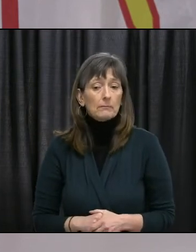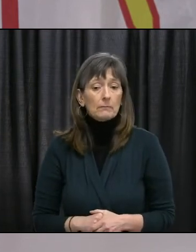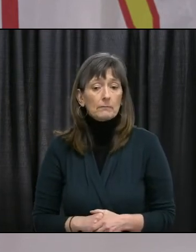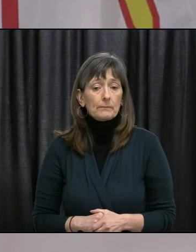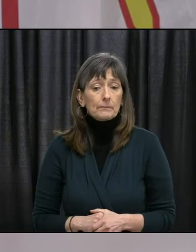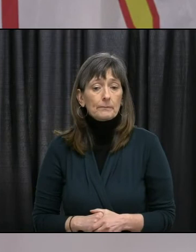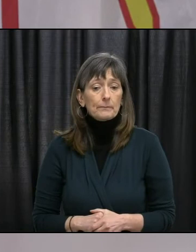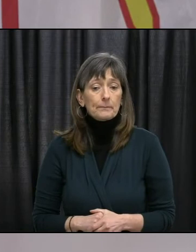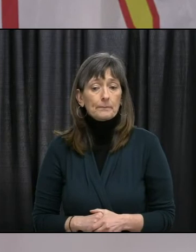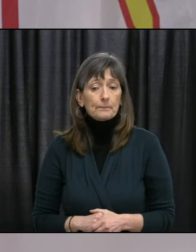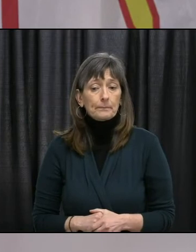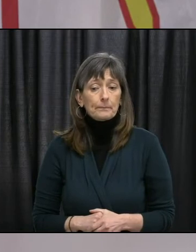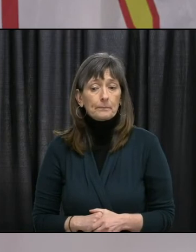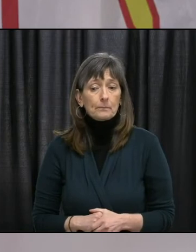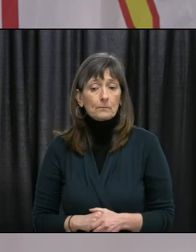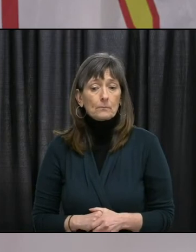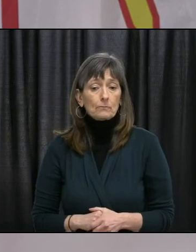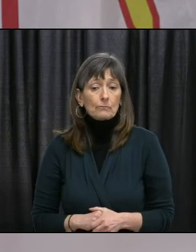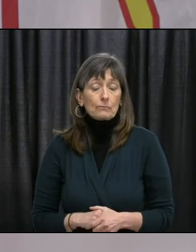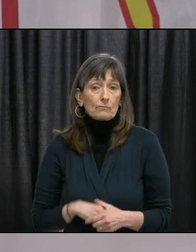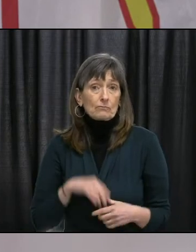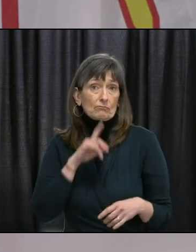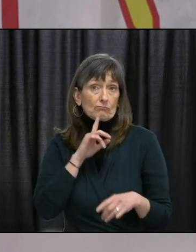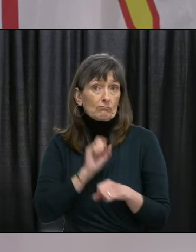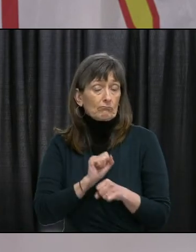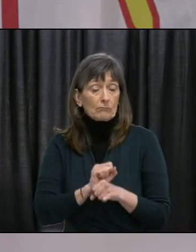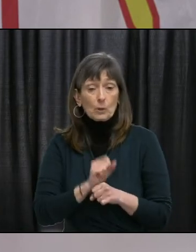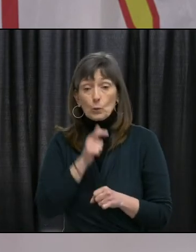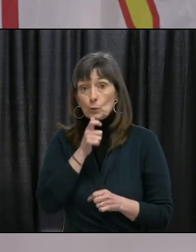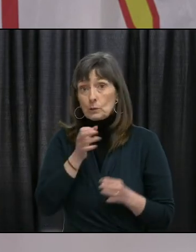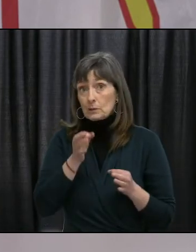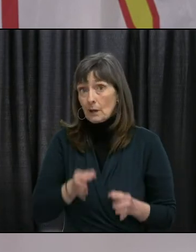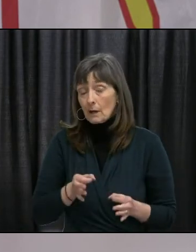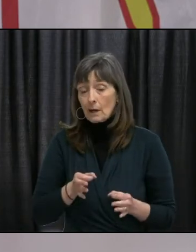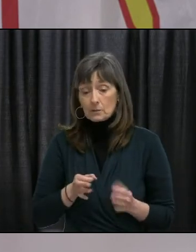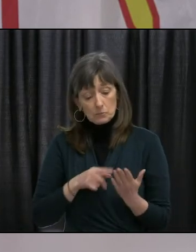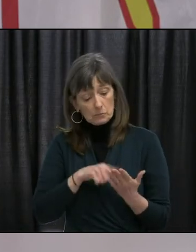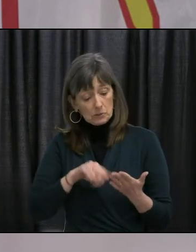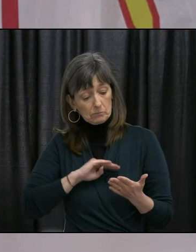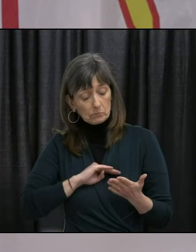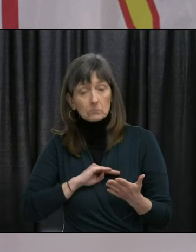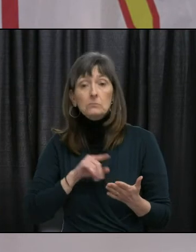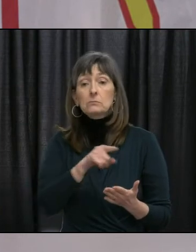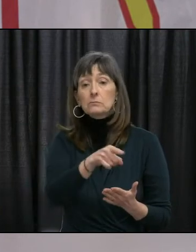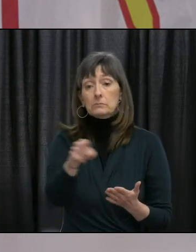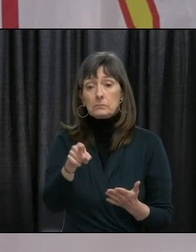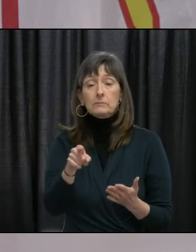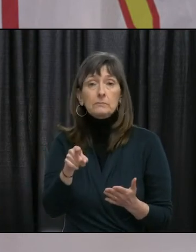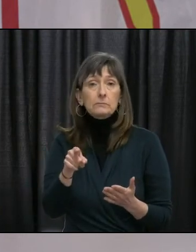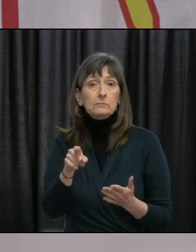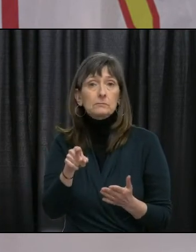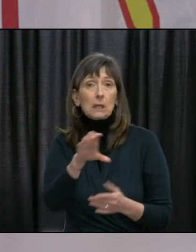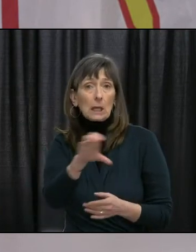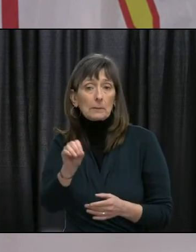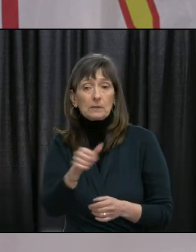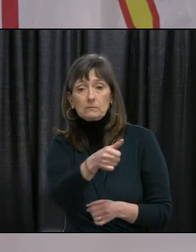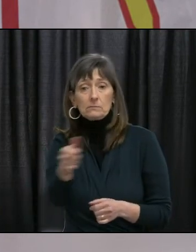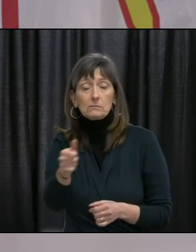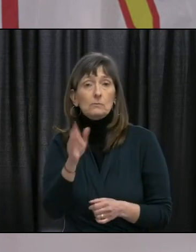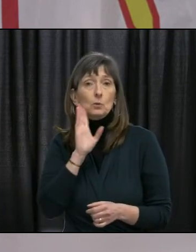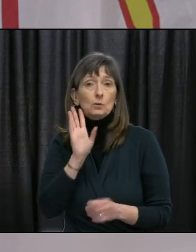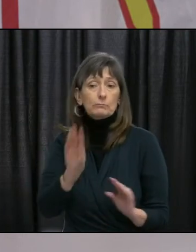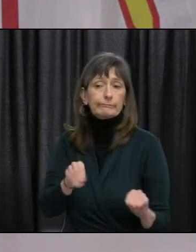ultimately, it'll be up to companies and employers to ensure that